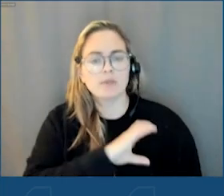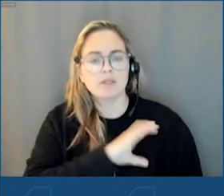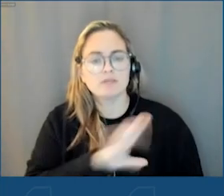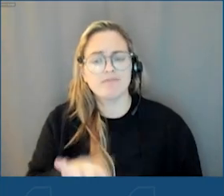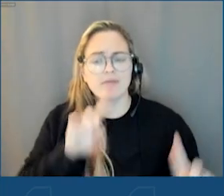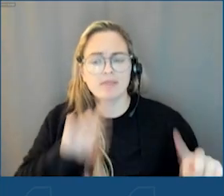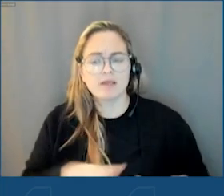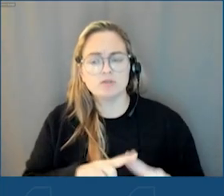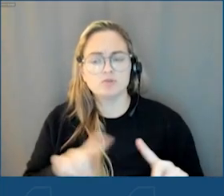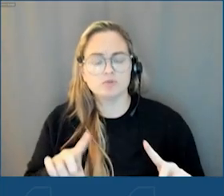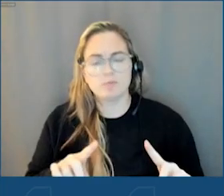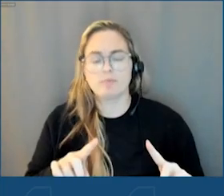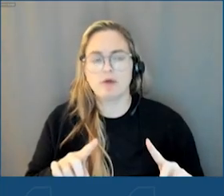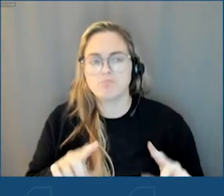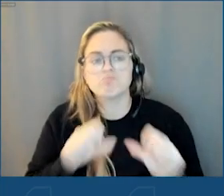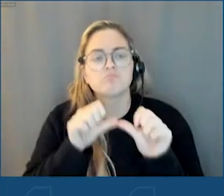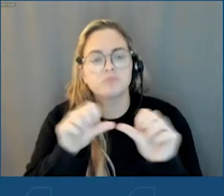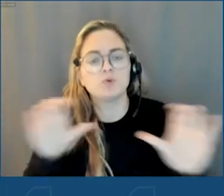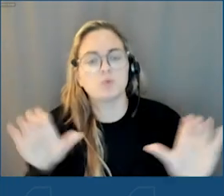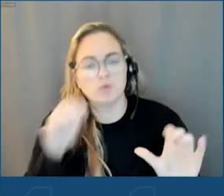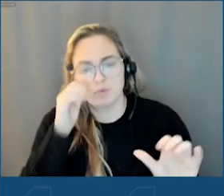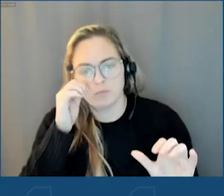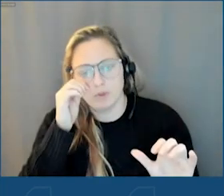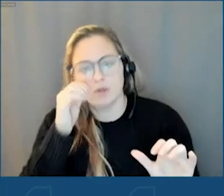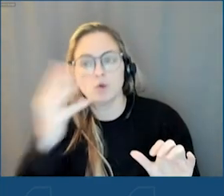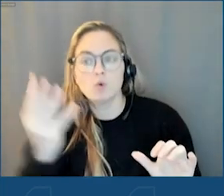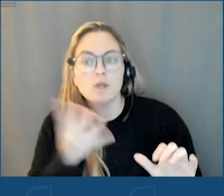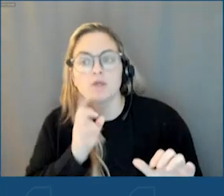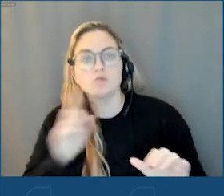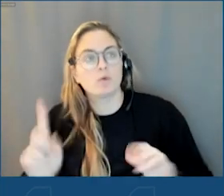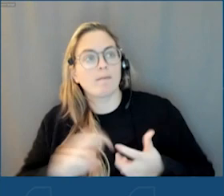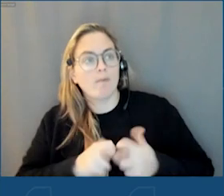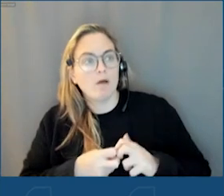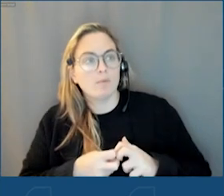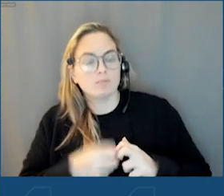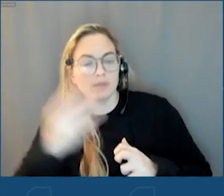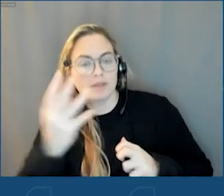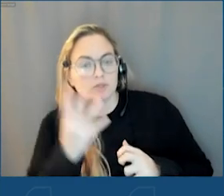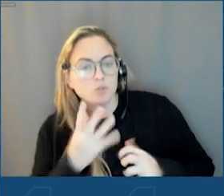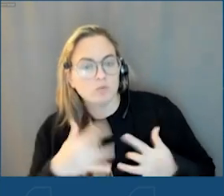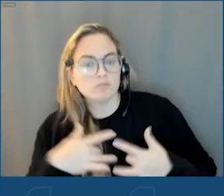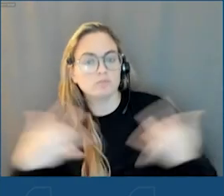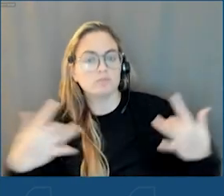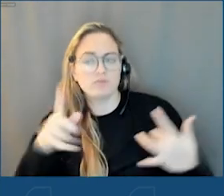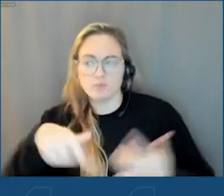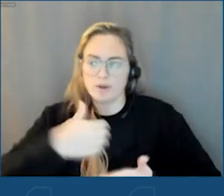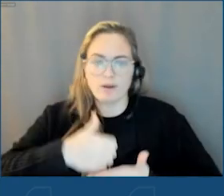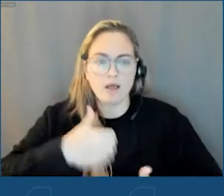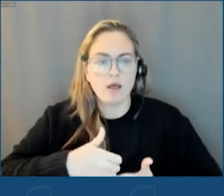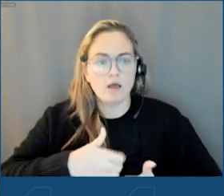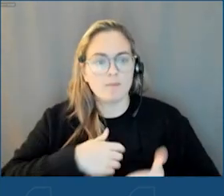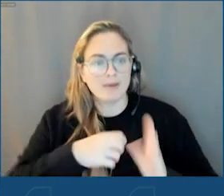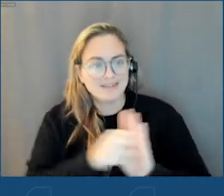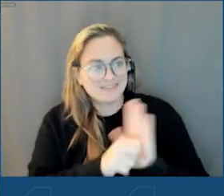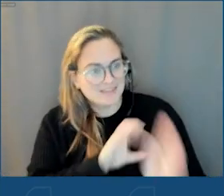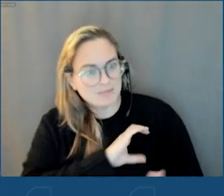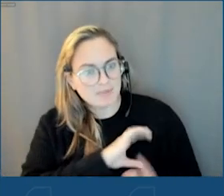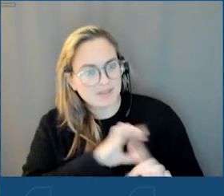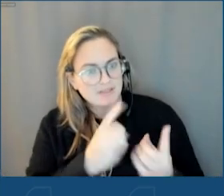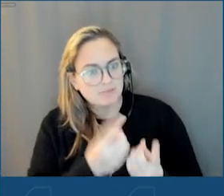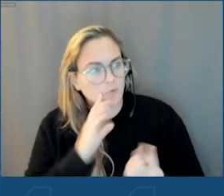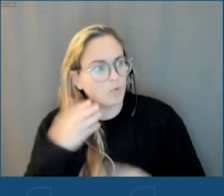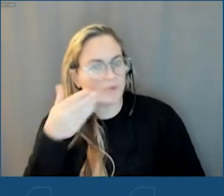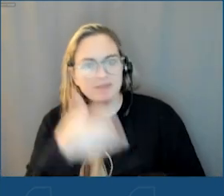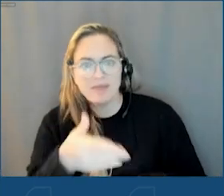that's what we're going to continue to do. You tell us where the problems are. If you need help, my state police department is going to be